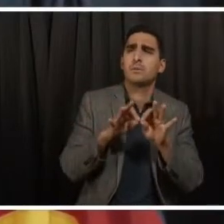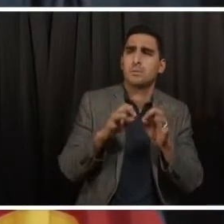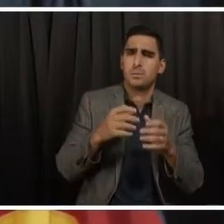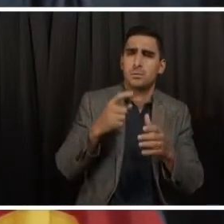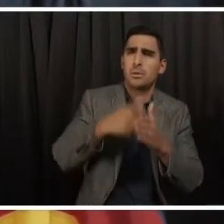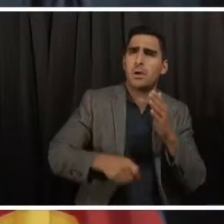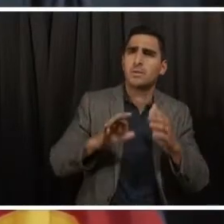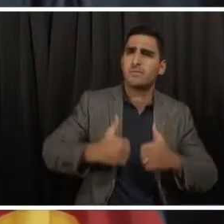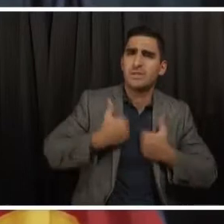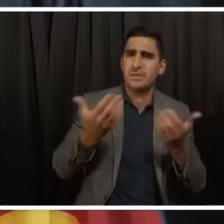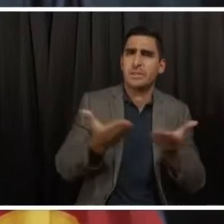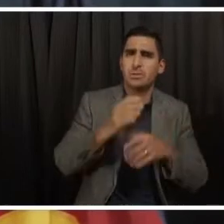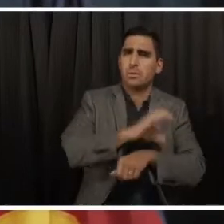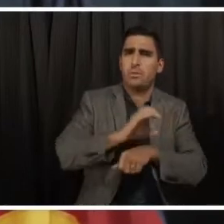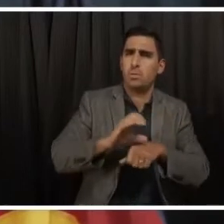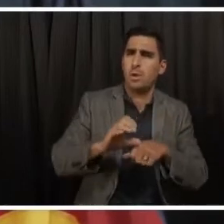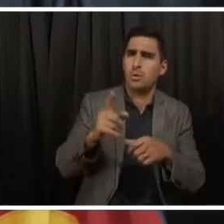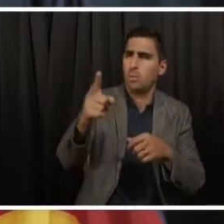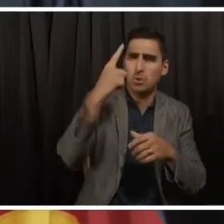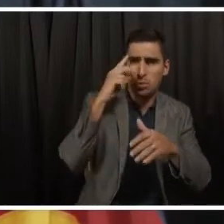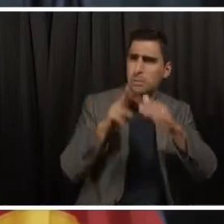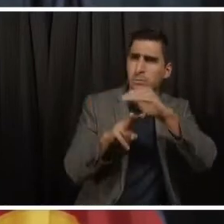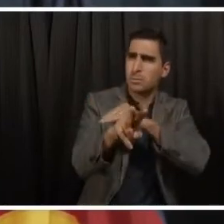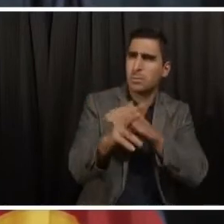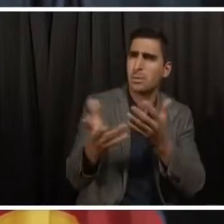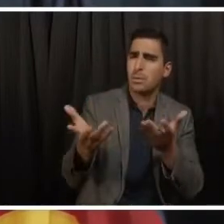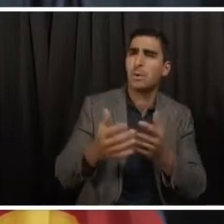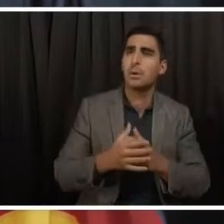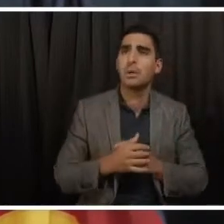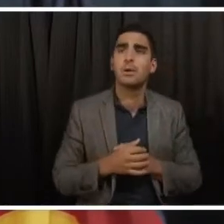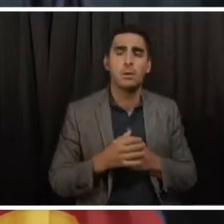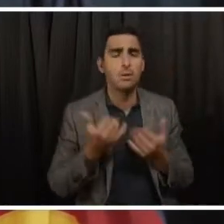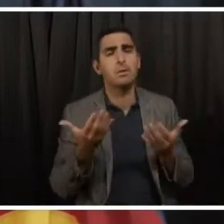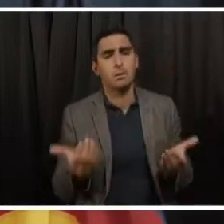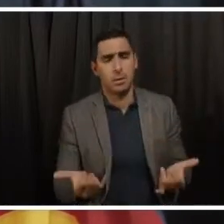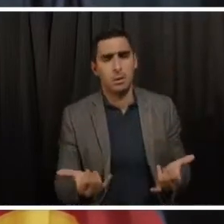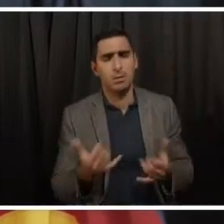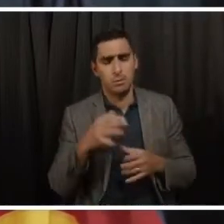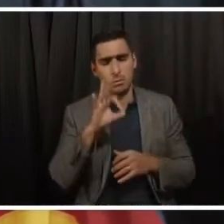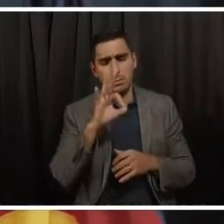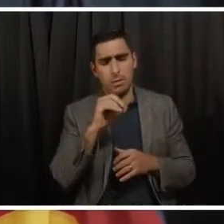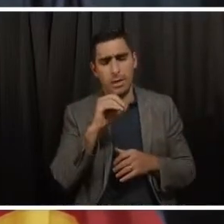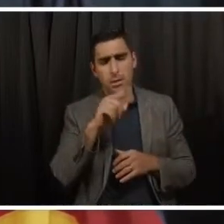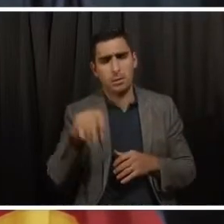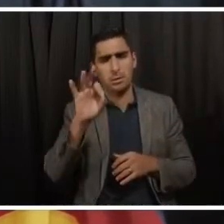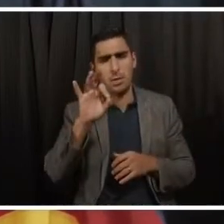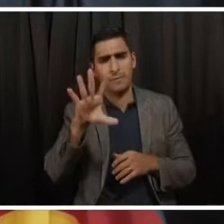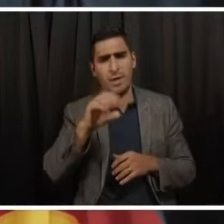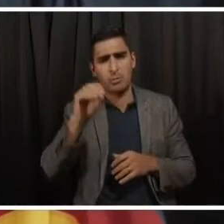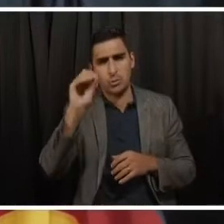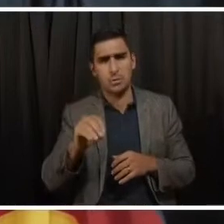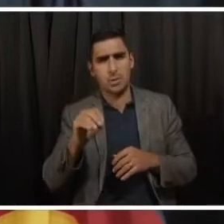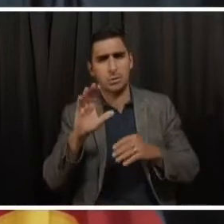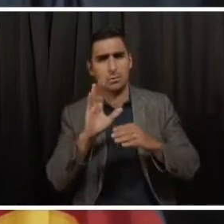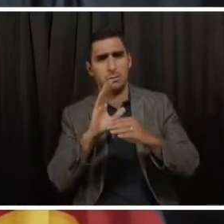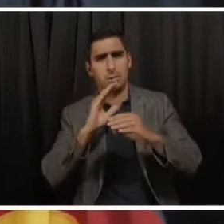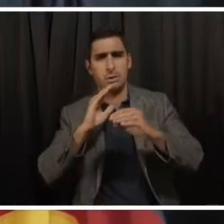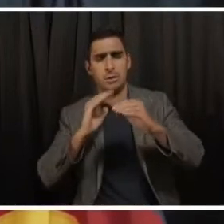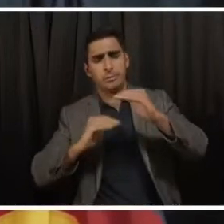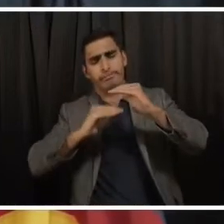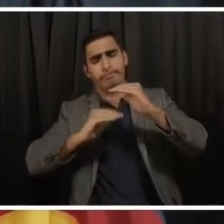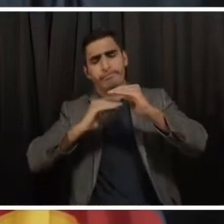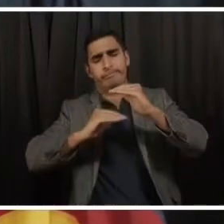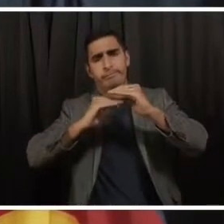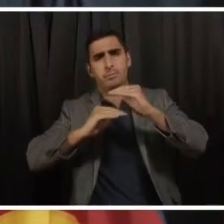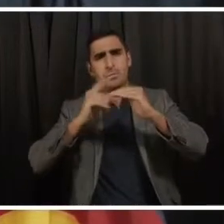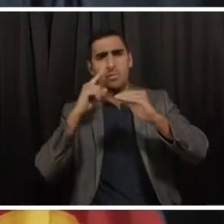point? Thank you very much. Thanks, Vinny. So we've been in the 90 to 95% range of hospital capacity for several weeks now,